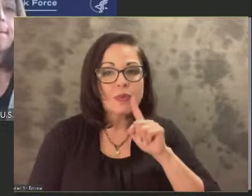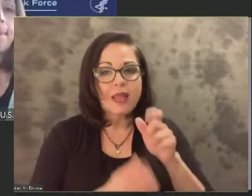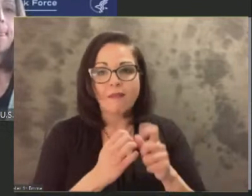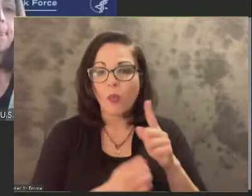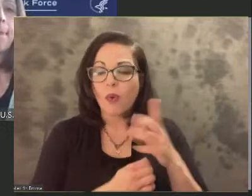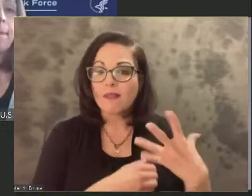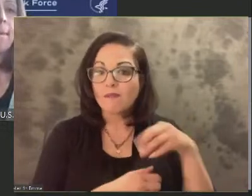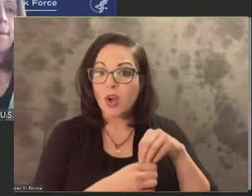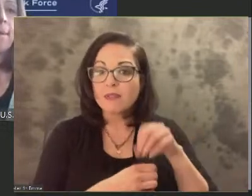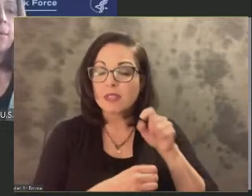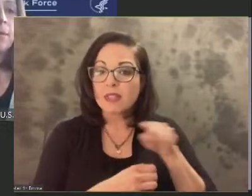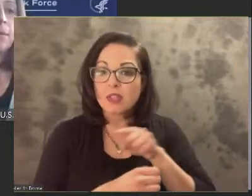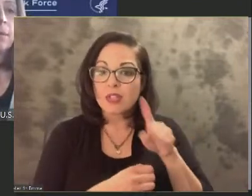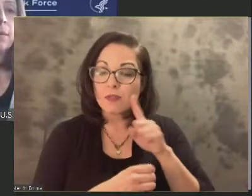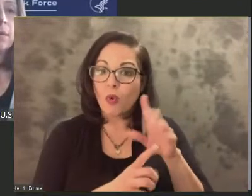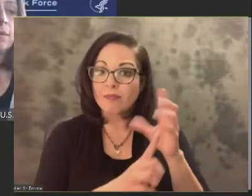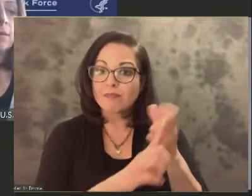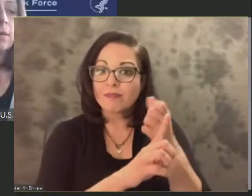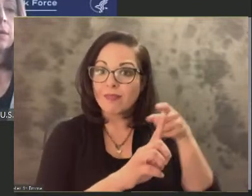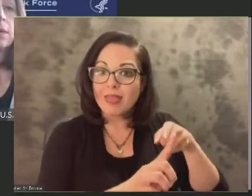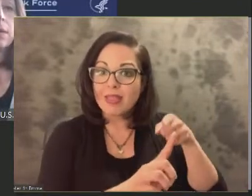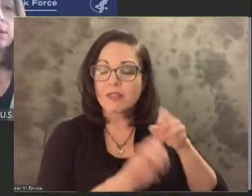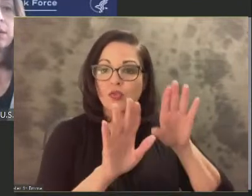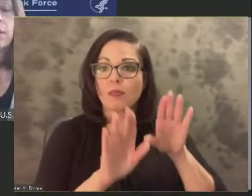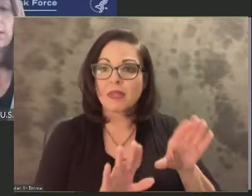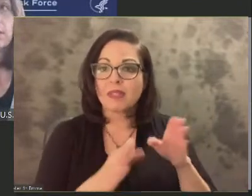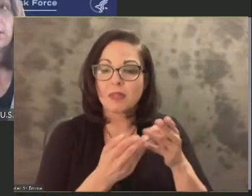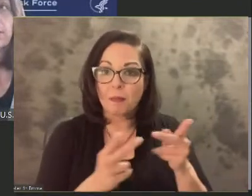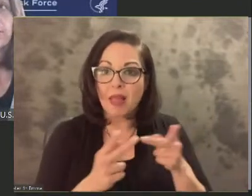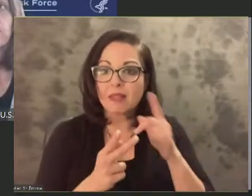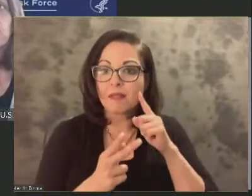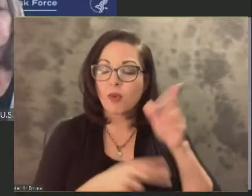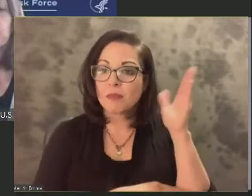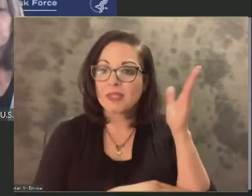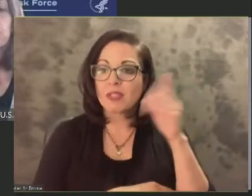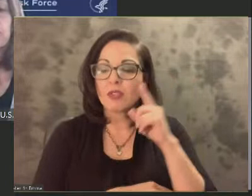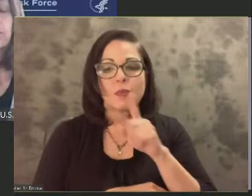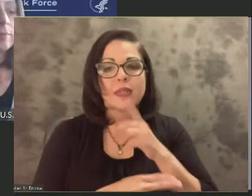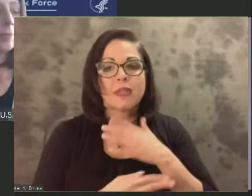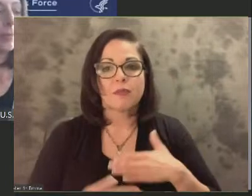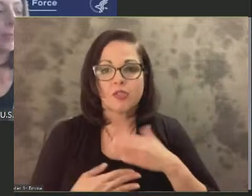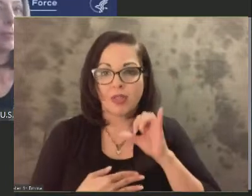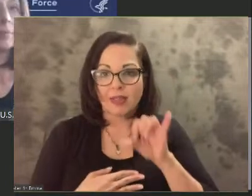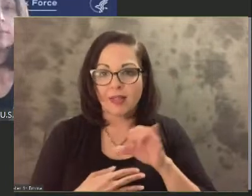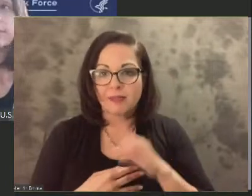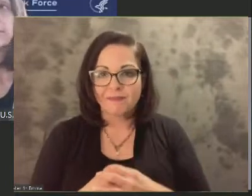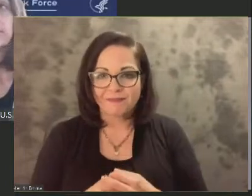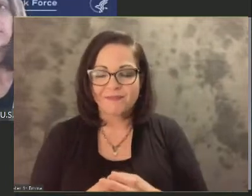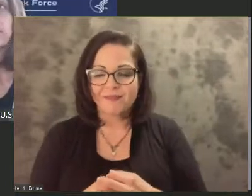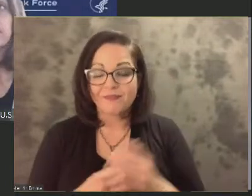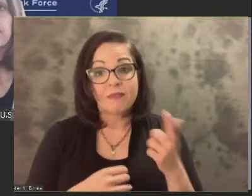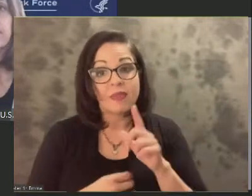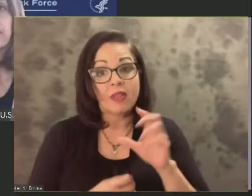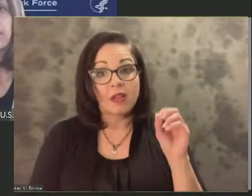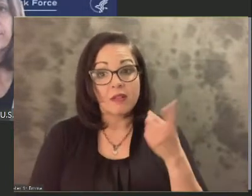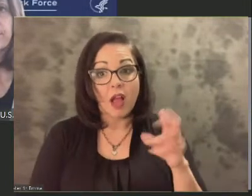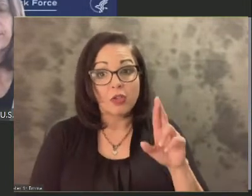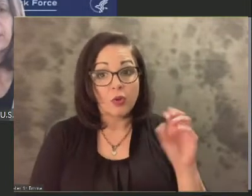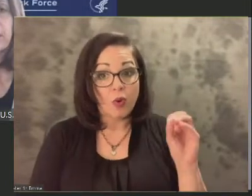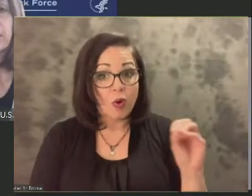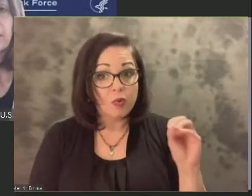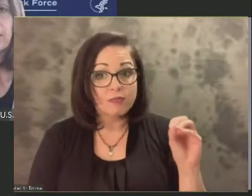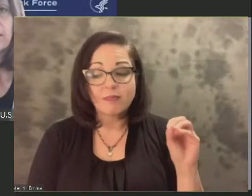getting us to that tremendous place in presentation. Very much appreciated. Dr. Okafor, back to you, please.